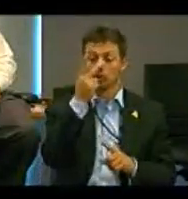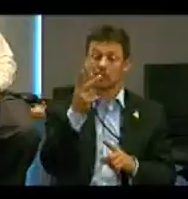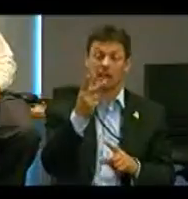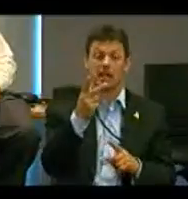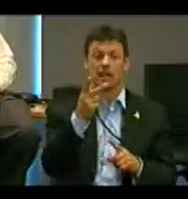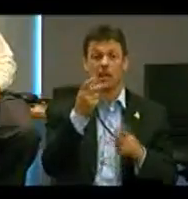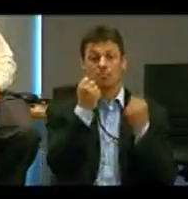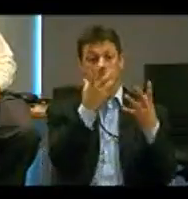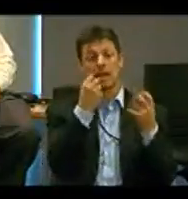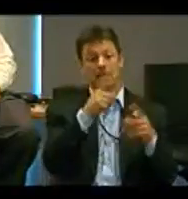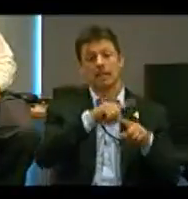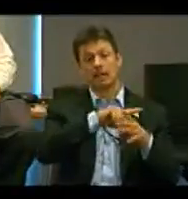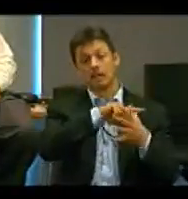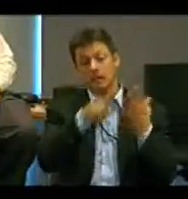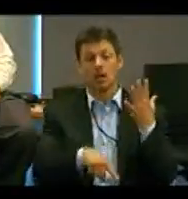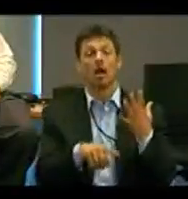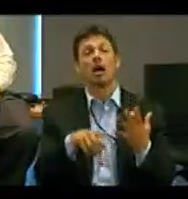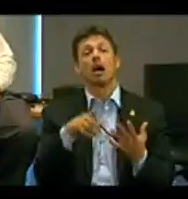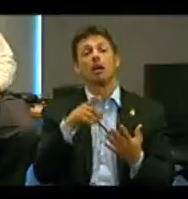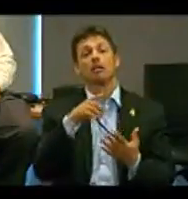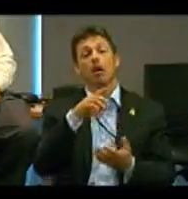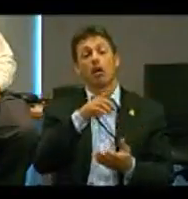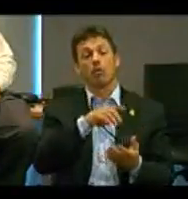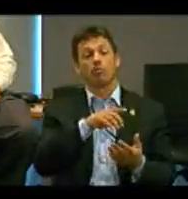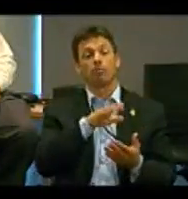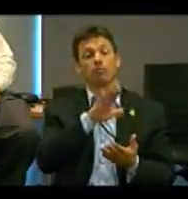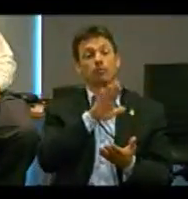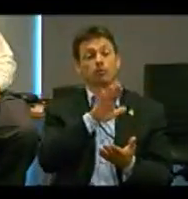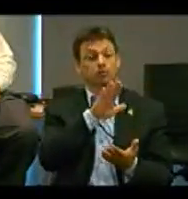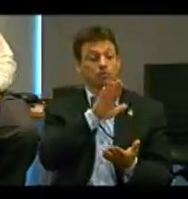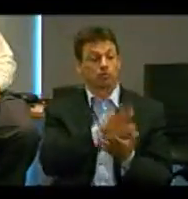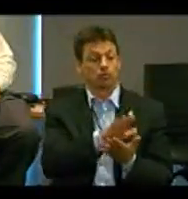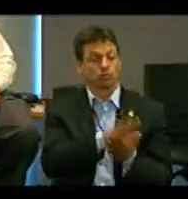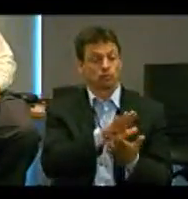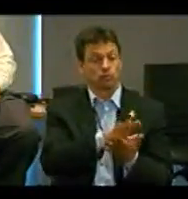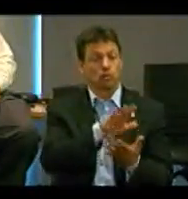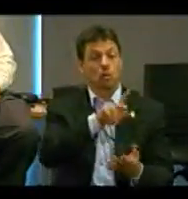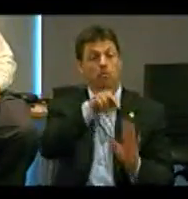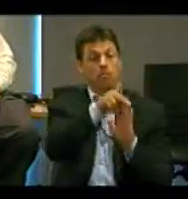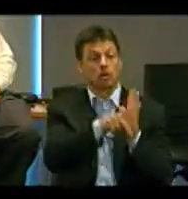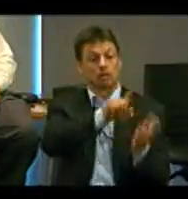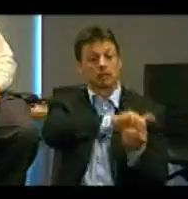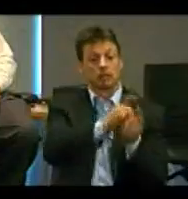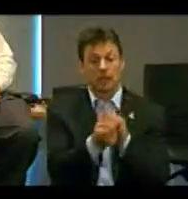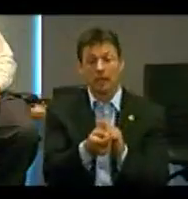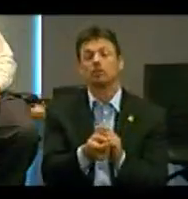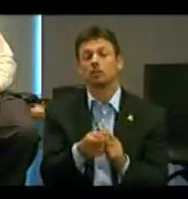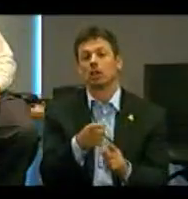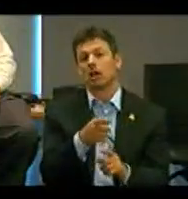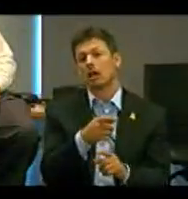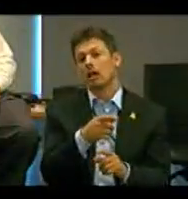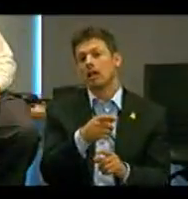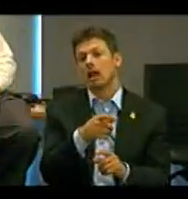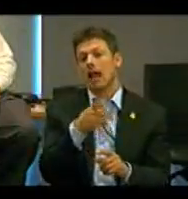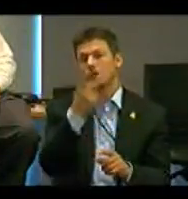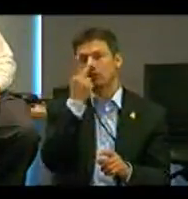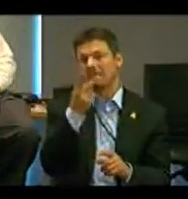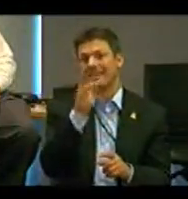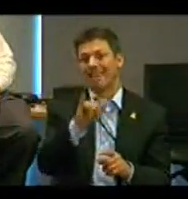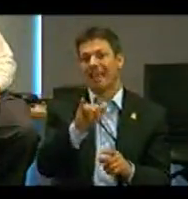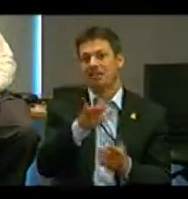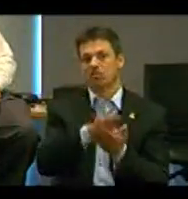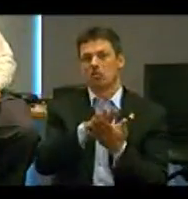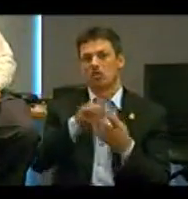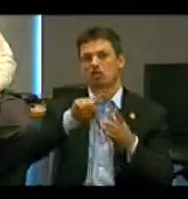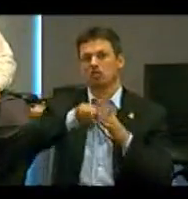changes in multiple cities, and you see a series of across-the-board deteriorations, it should raise eyebrows.